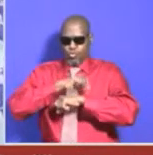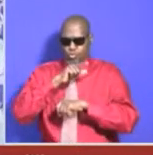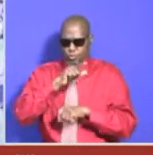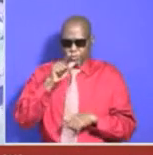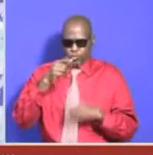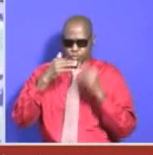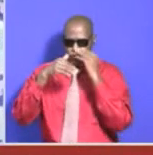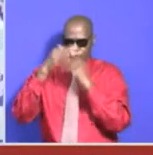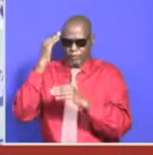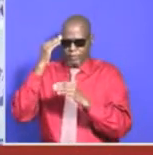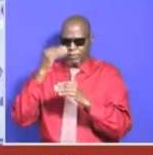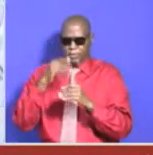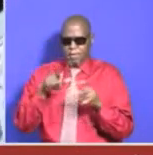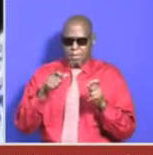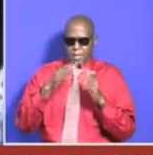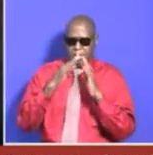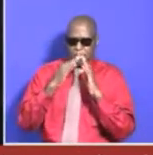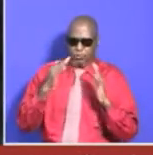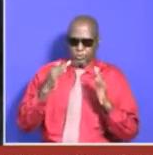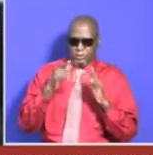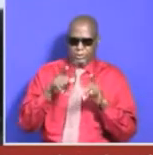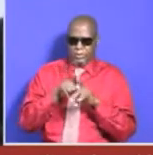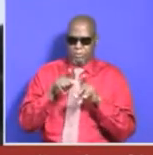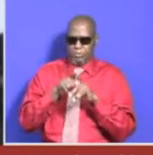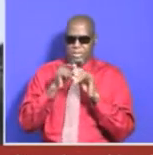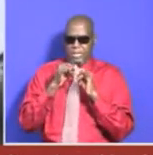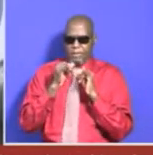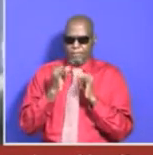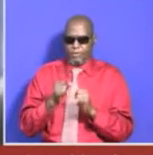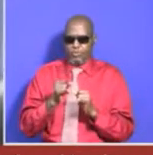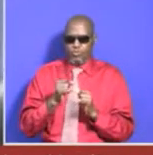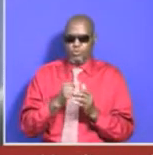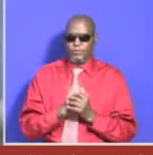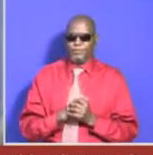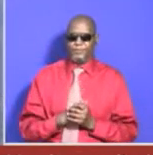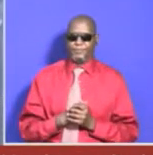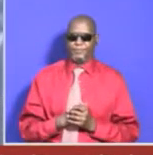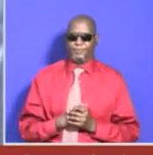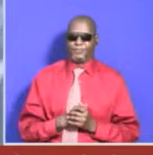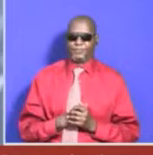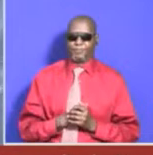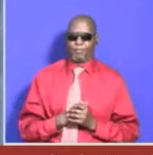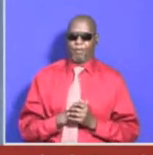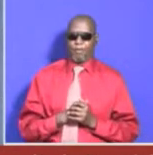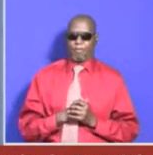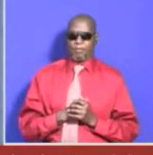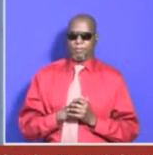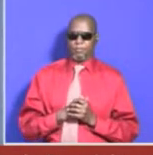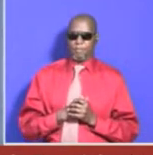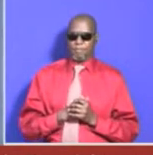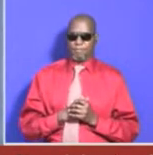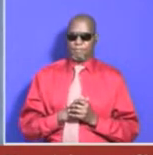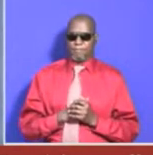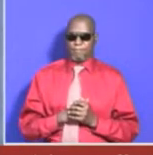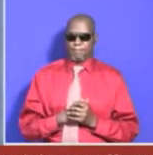Hospitals, media houses, and individuals. Reporting for Hope TV Newswatch, my name is Abigail